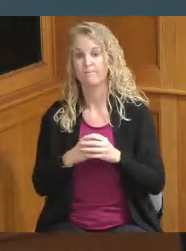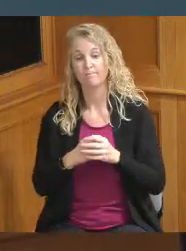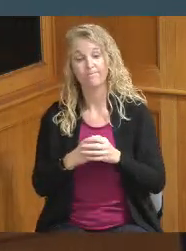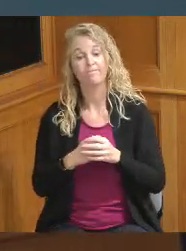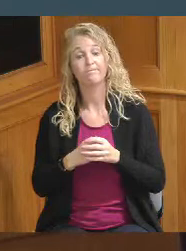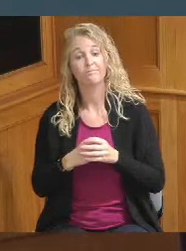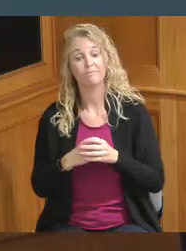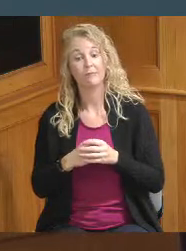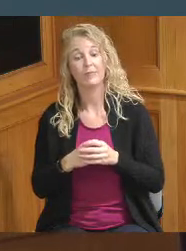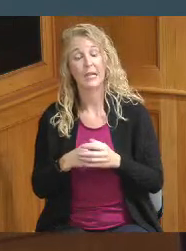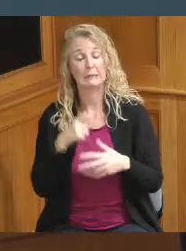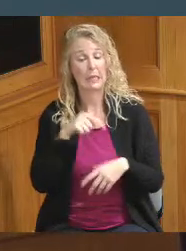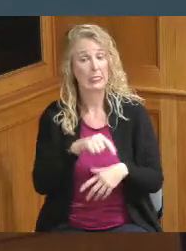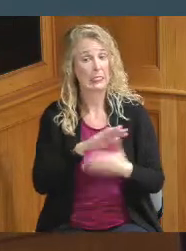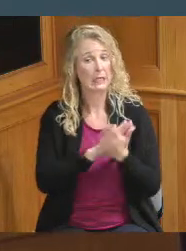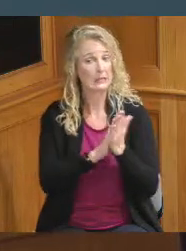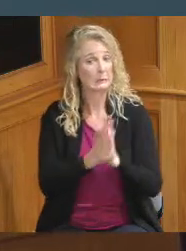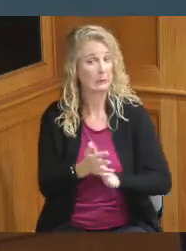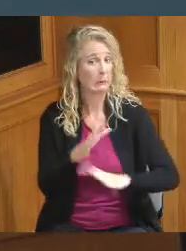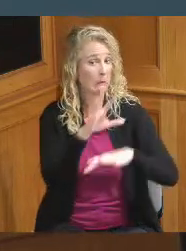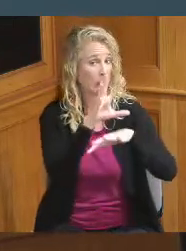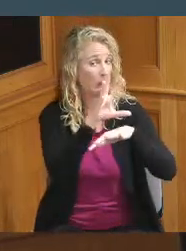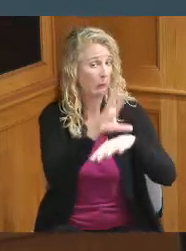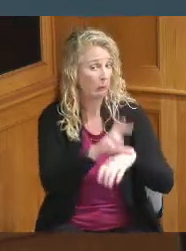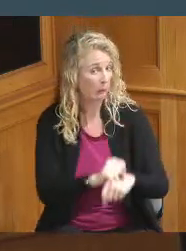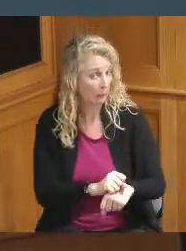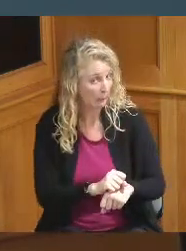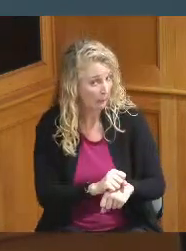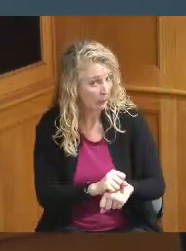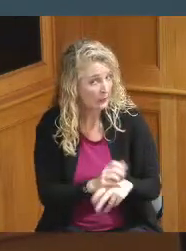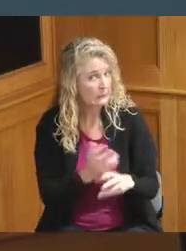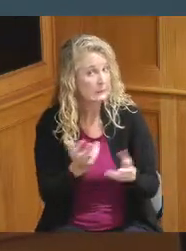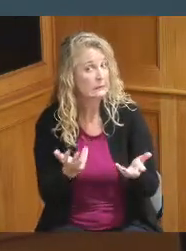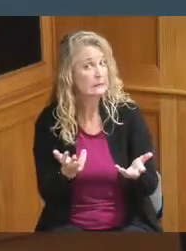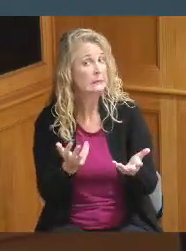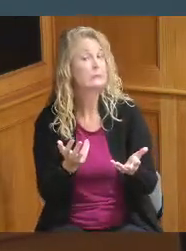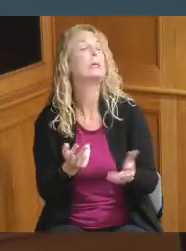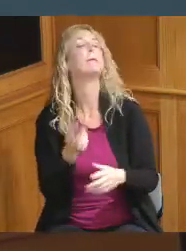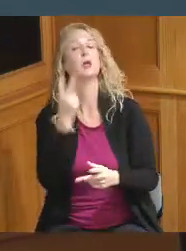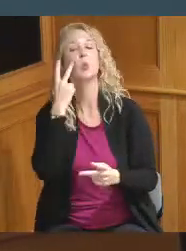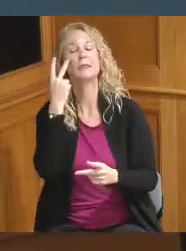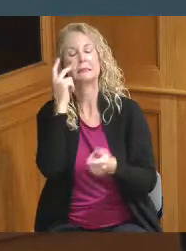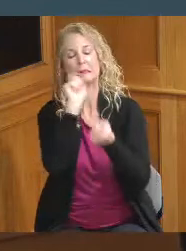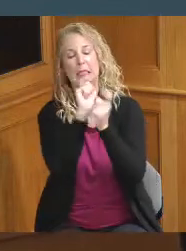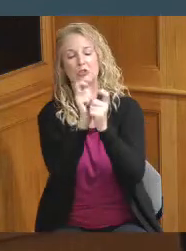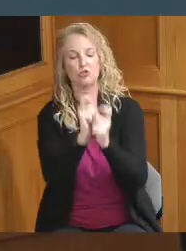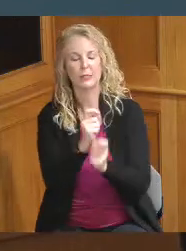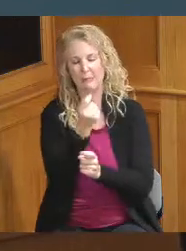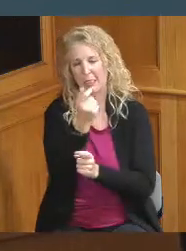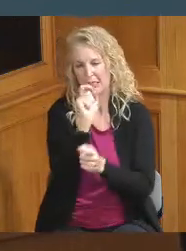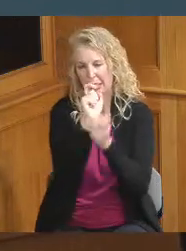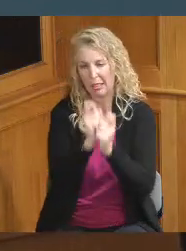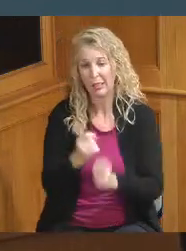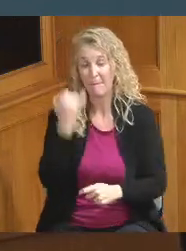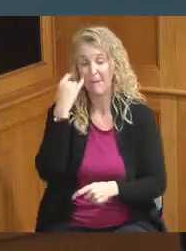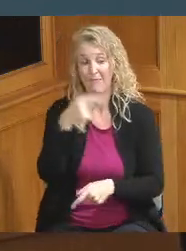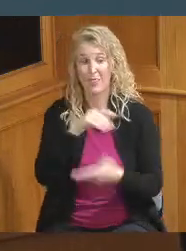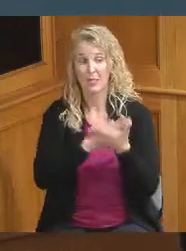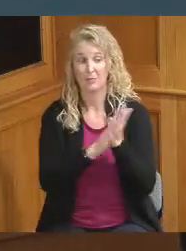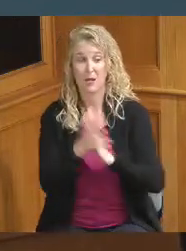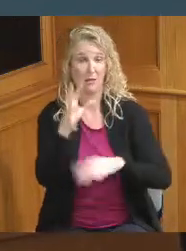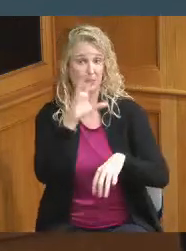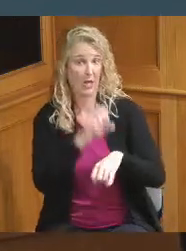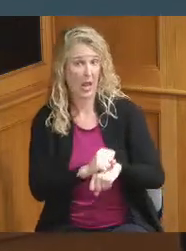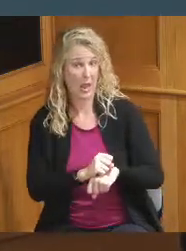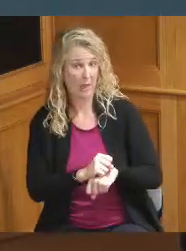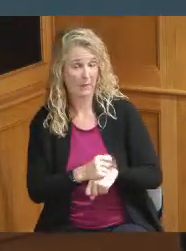has this been a habit? I want to, a lot of times we see this stuff, you know, adjustments or what have you, but if this is not a habit, I